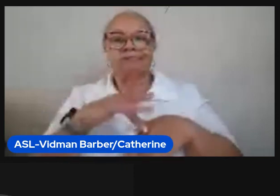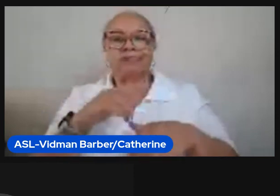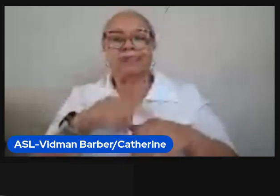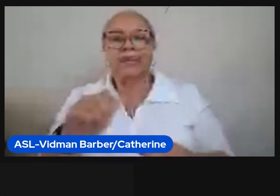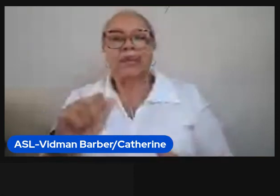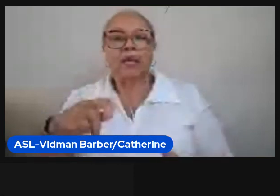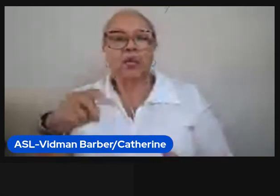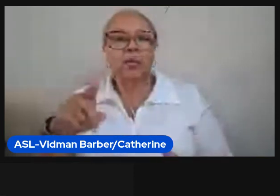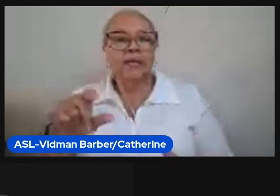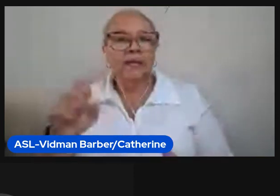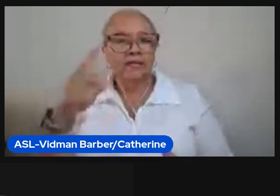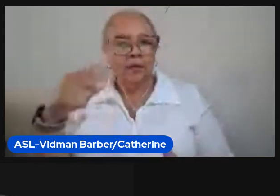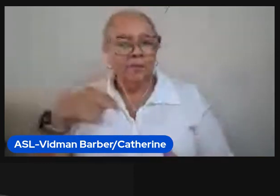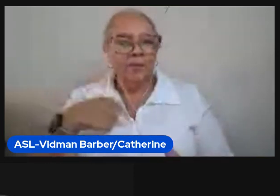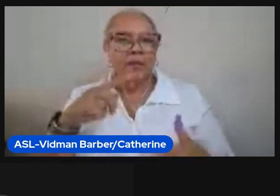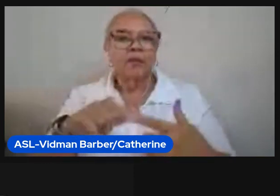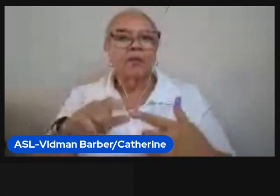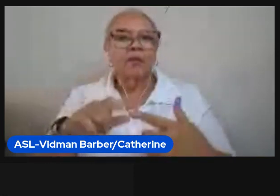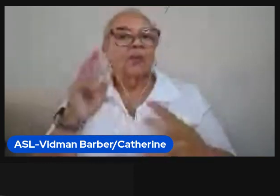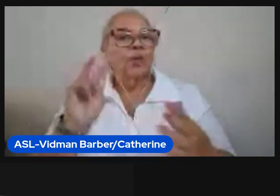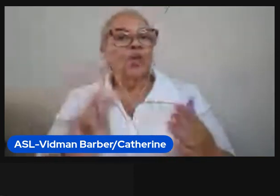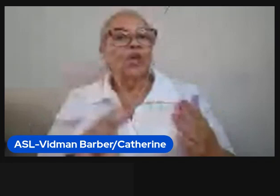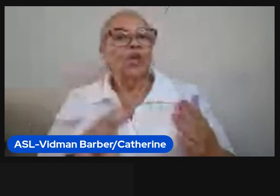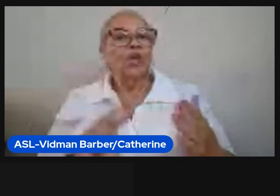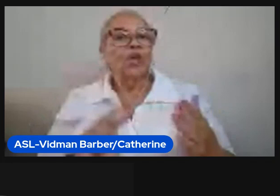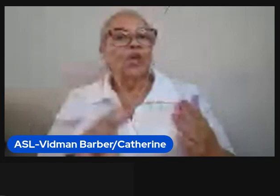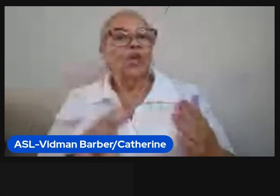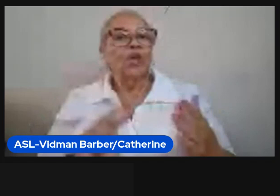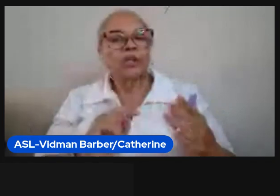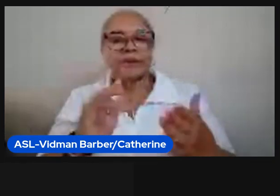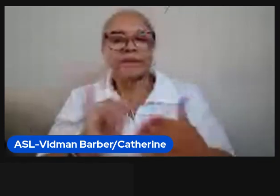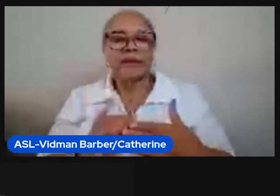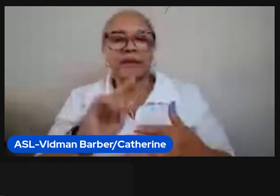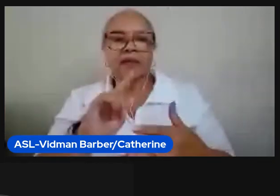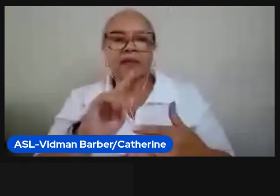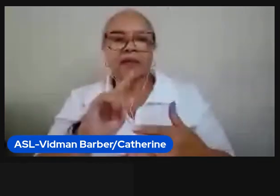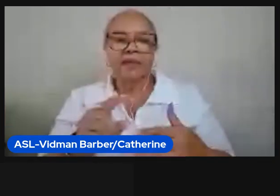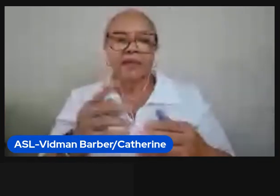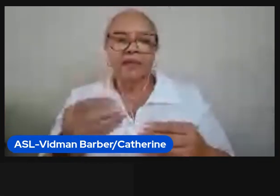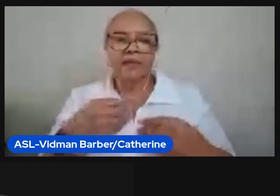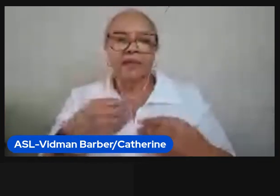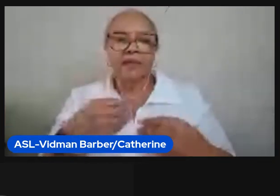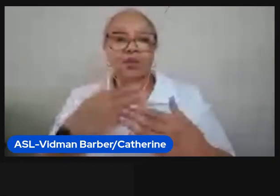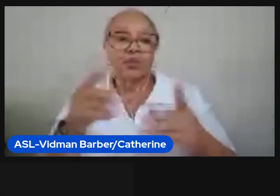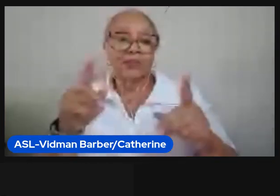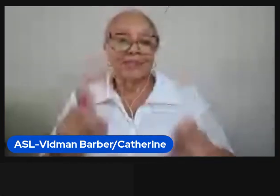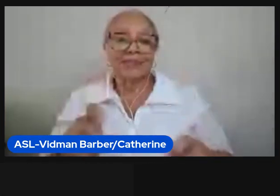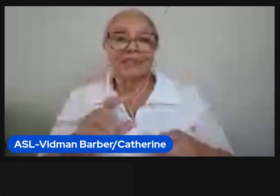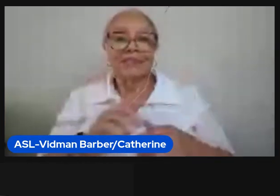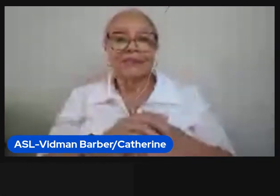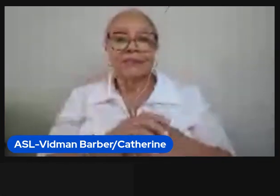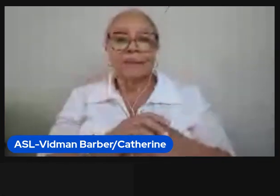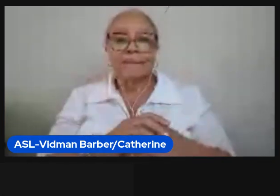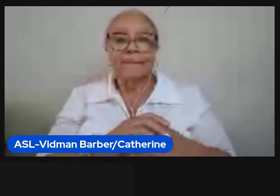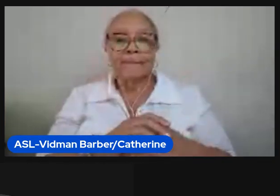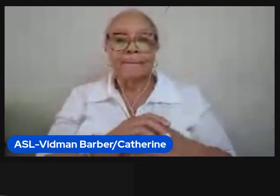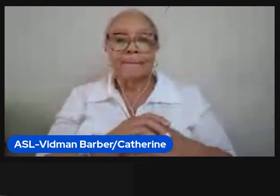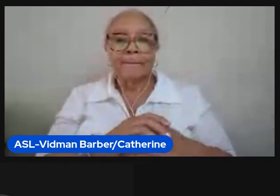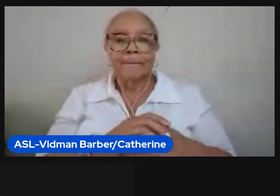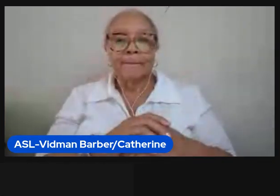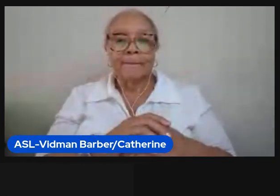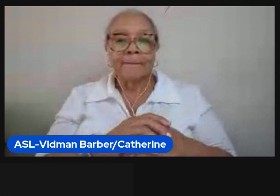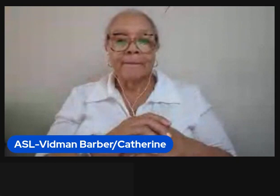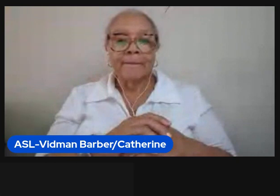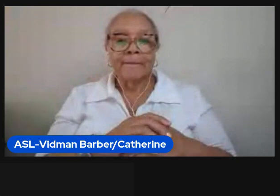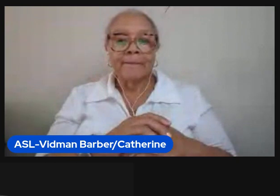that, okay, we can have something which could actually give good testing procedures to people in